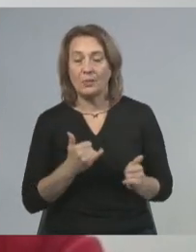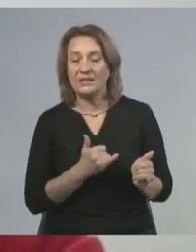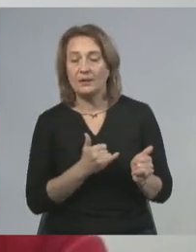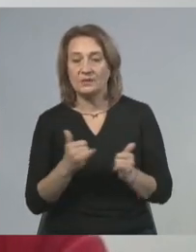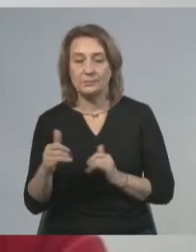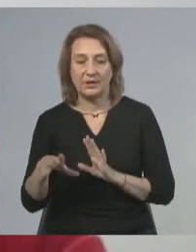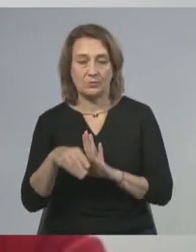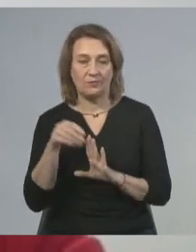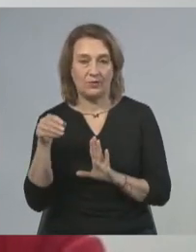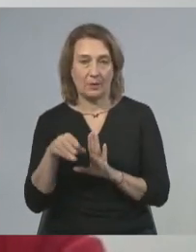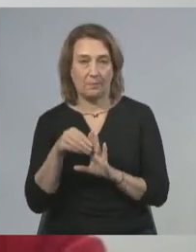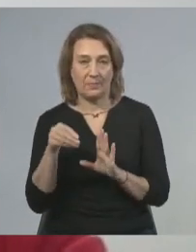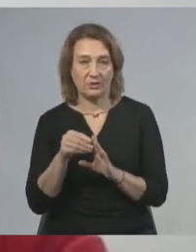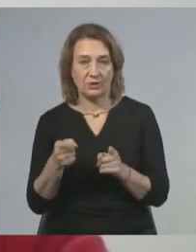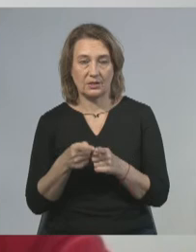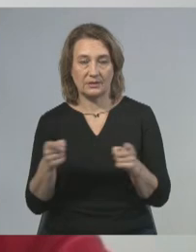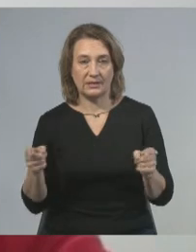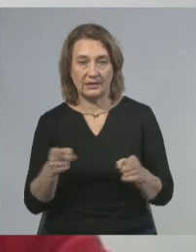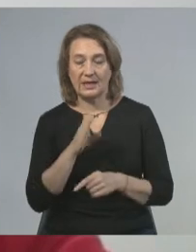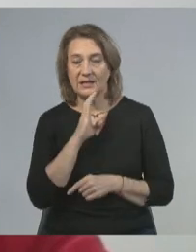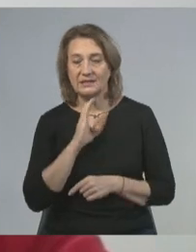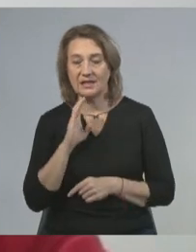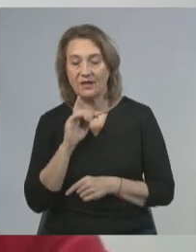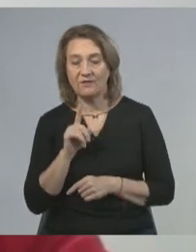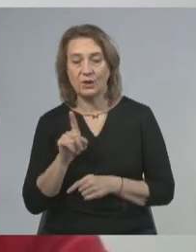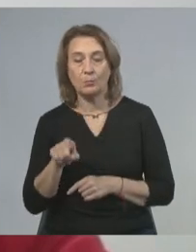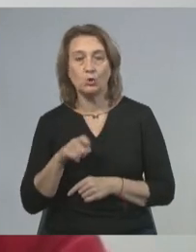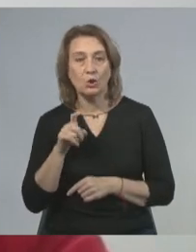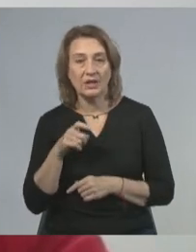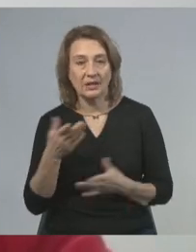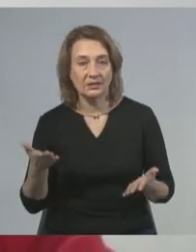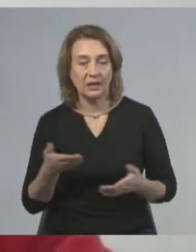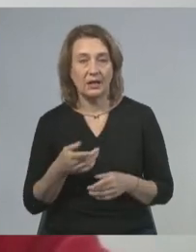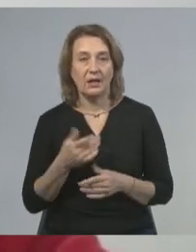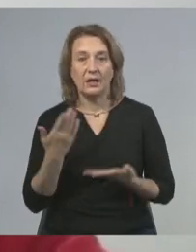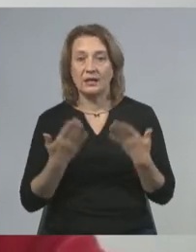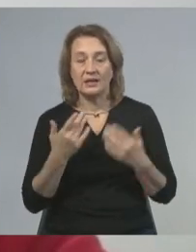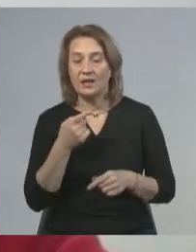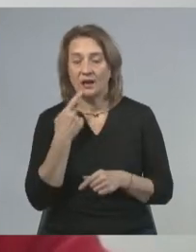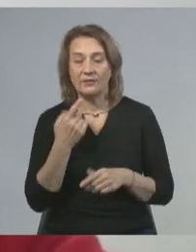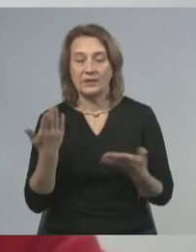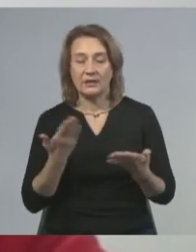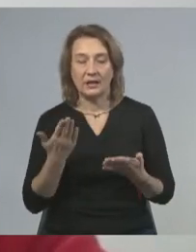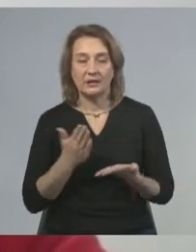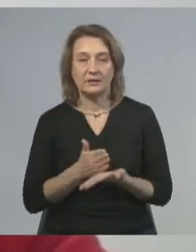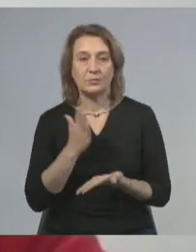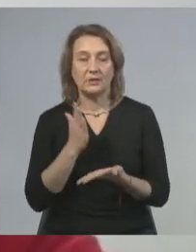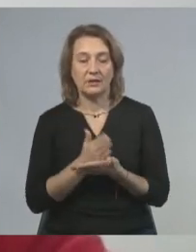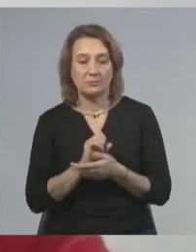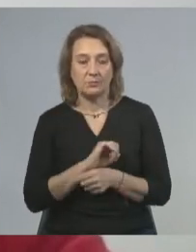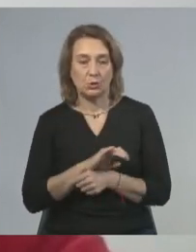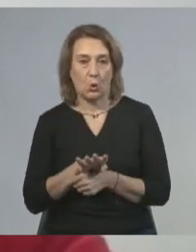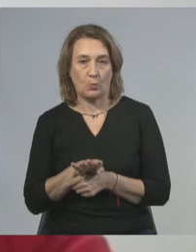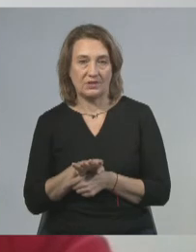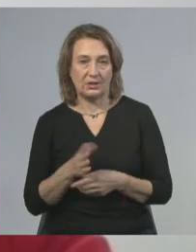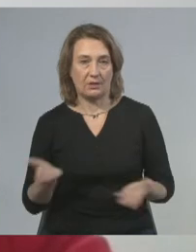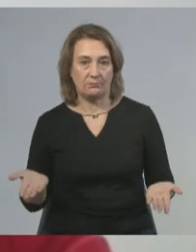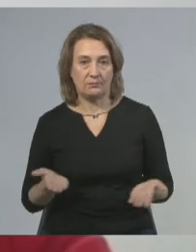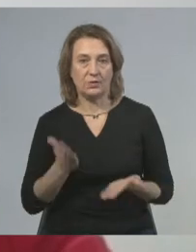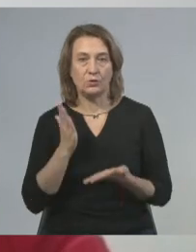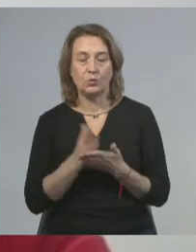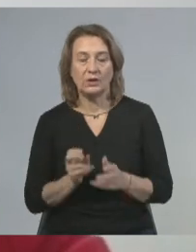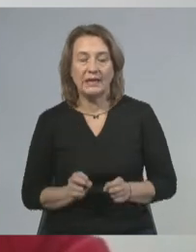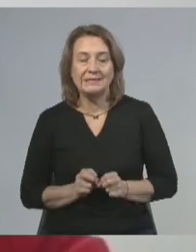of the citizens to the government if we don't uh provide less a chance conserve the nets because the opportunity to